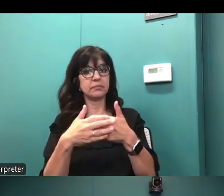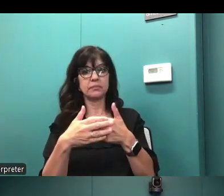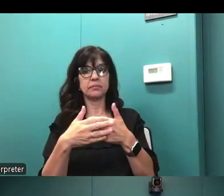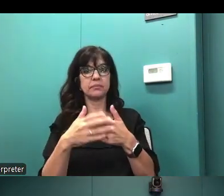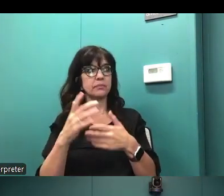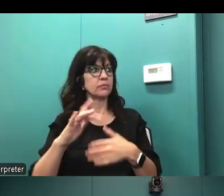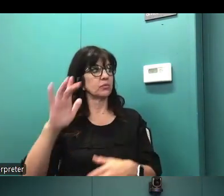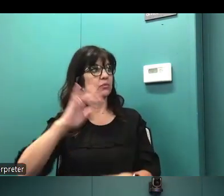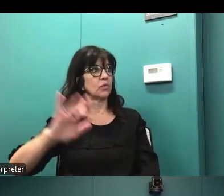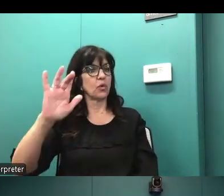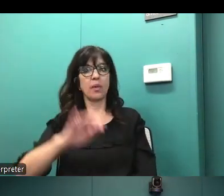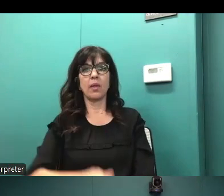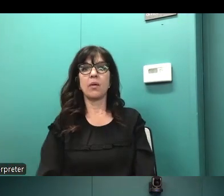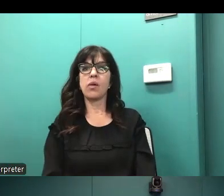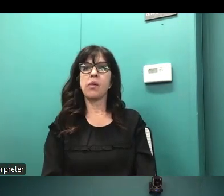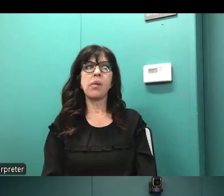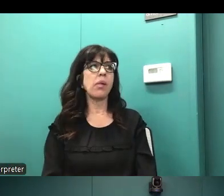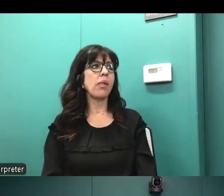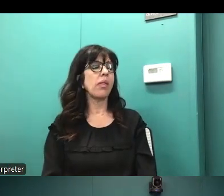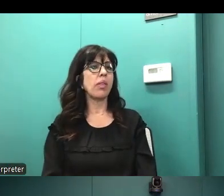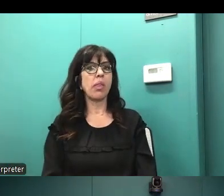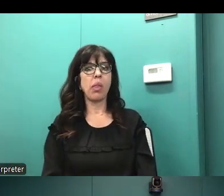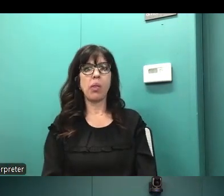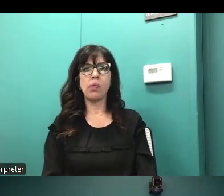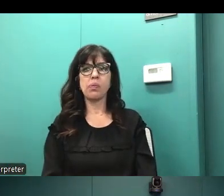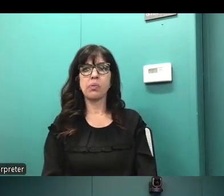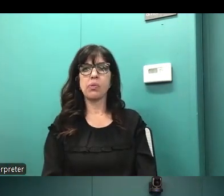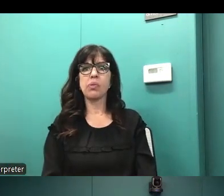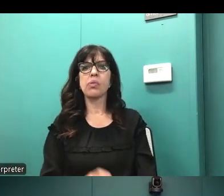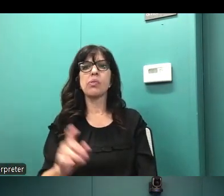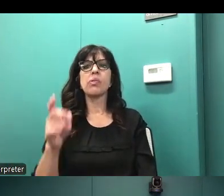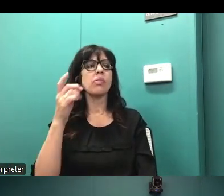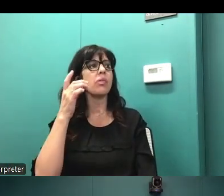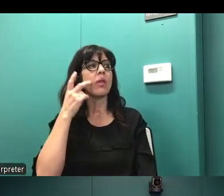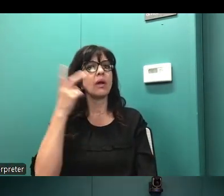up. Okay, so when we go to see responses.